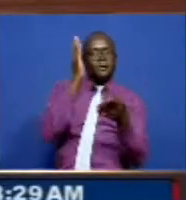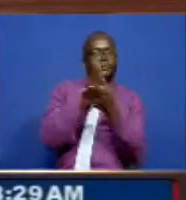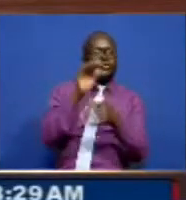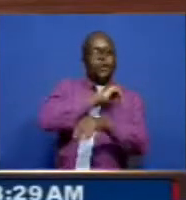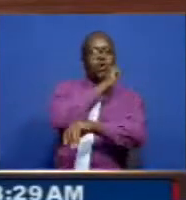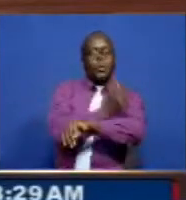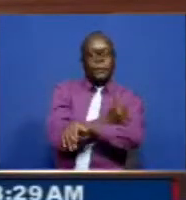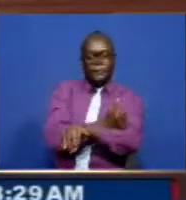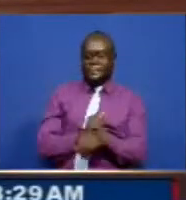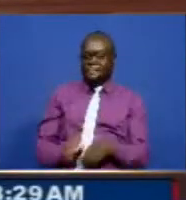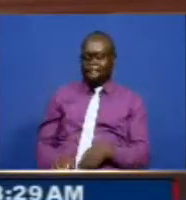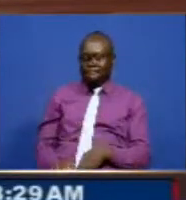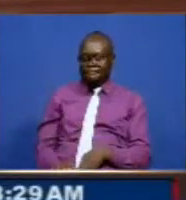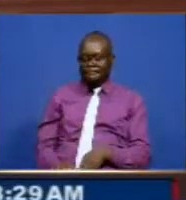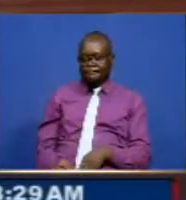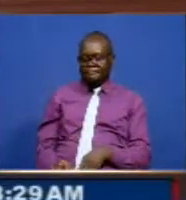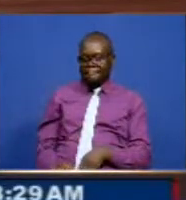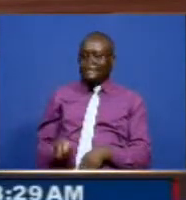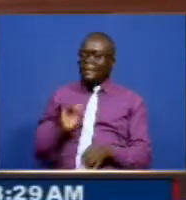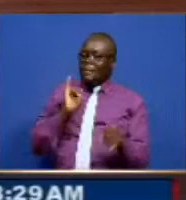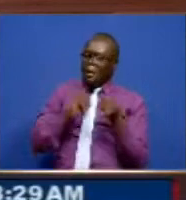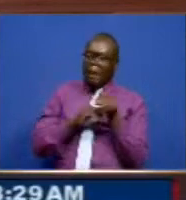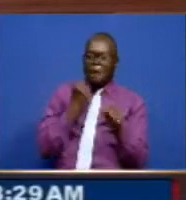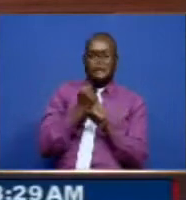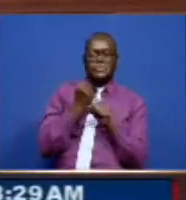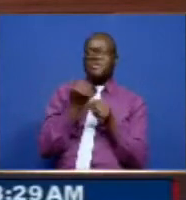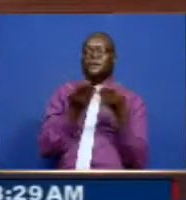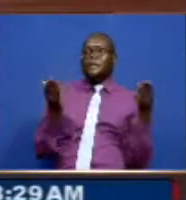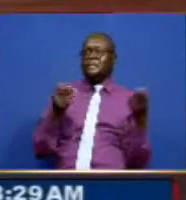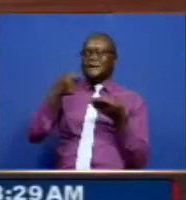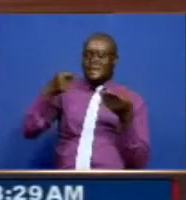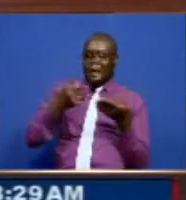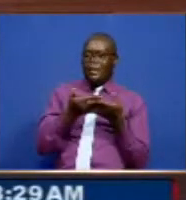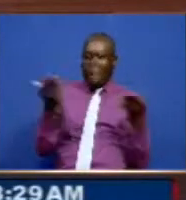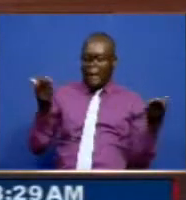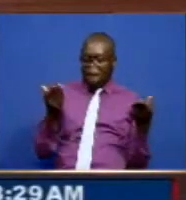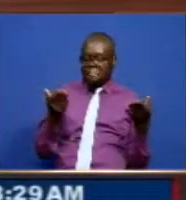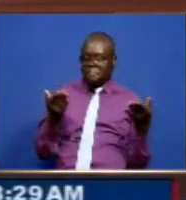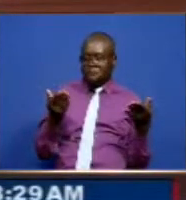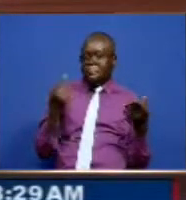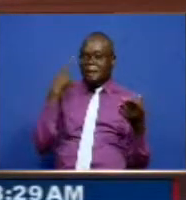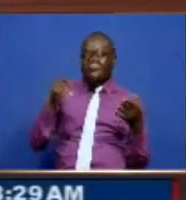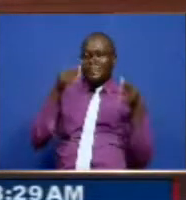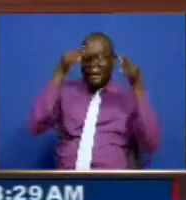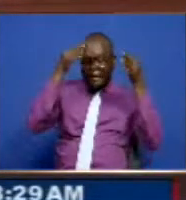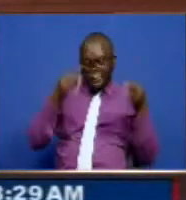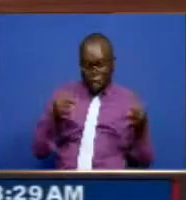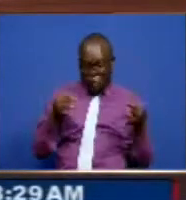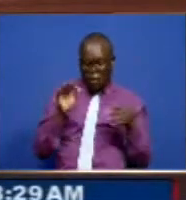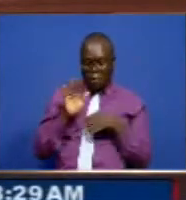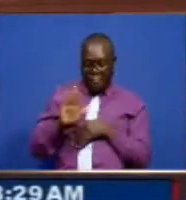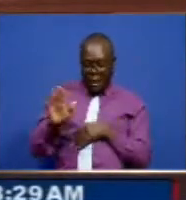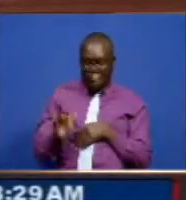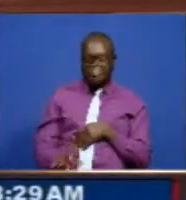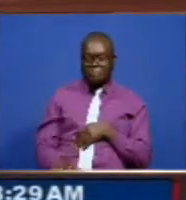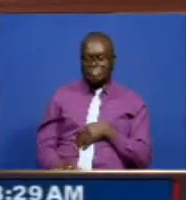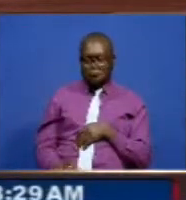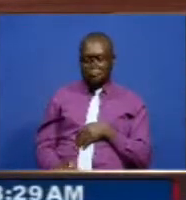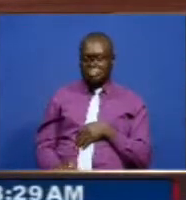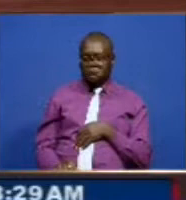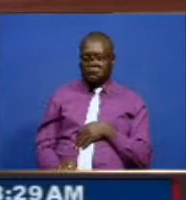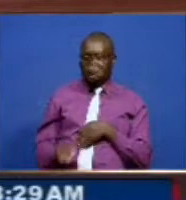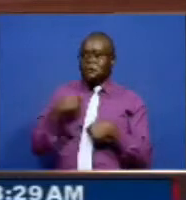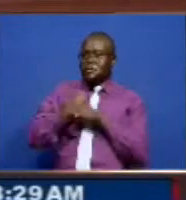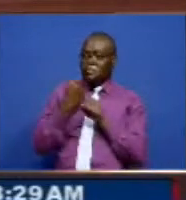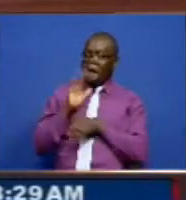He ceremoniously officiates and signs off where necessary for decisions she unilaterally makes based on